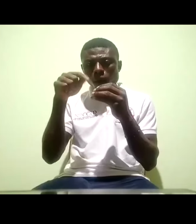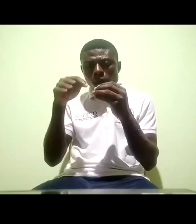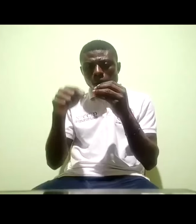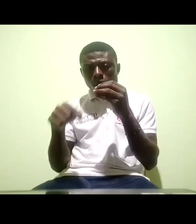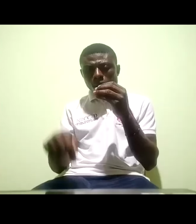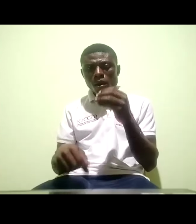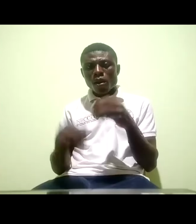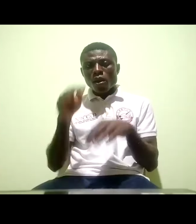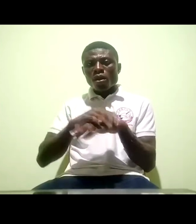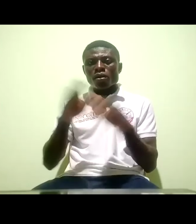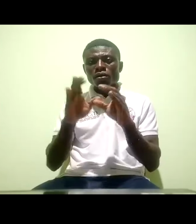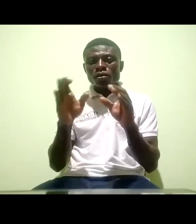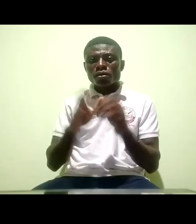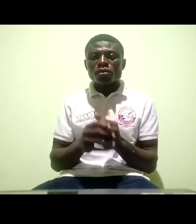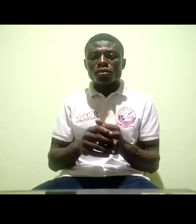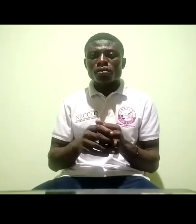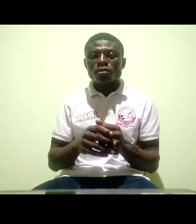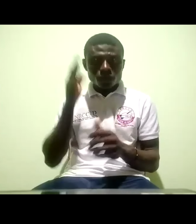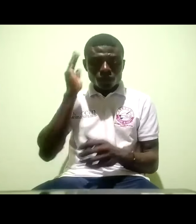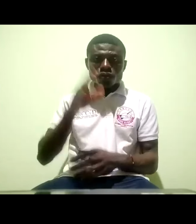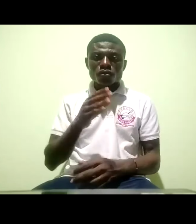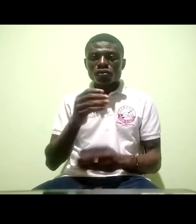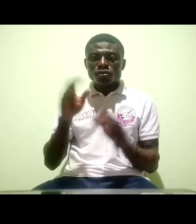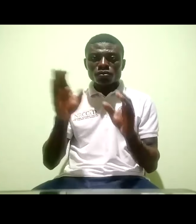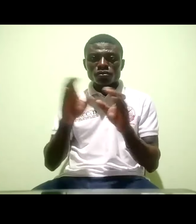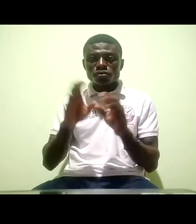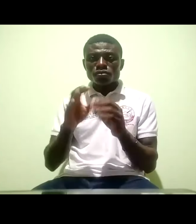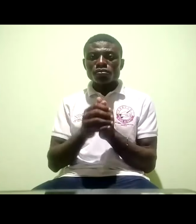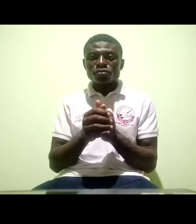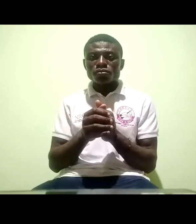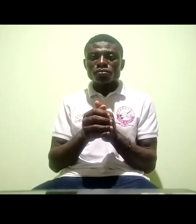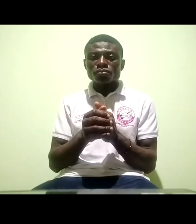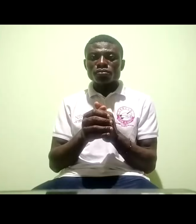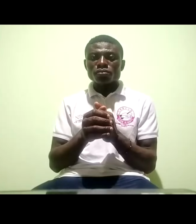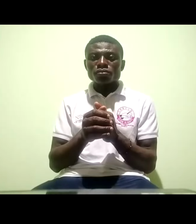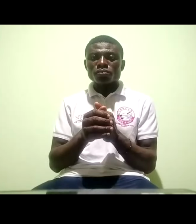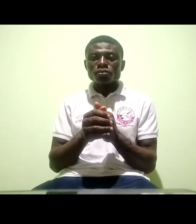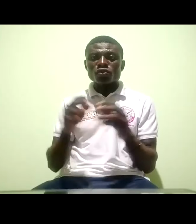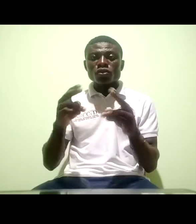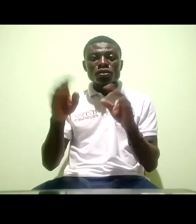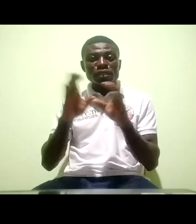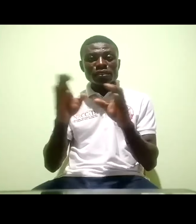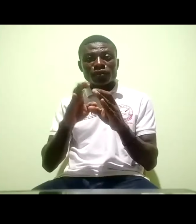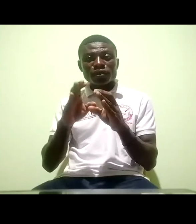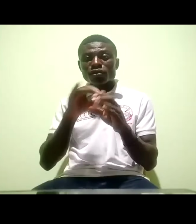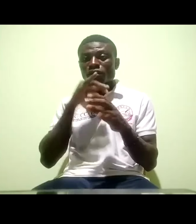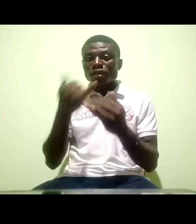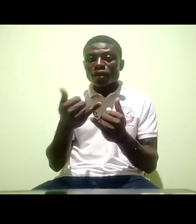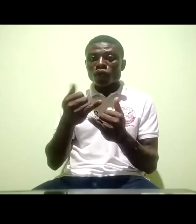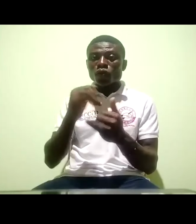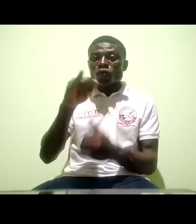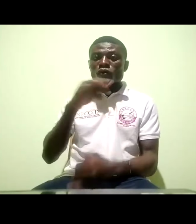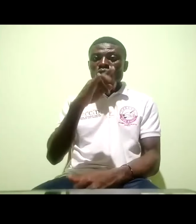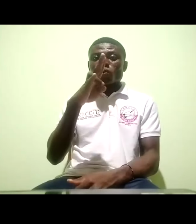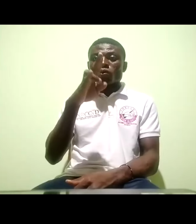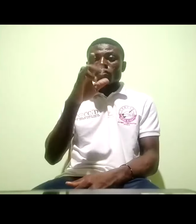certificates. Please, there will be certificates issued at the end of July. So this training is just one